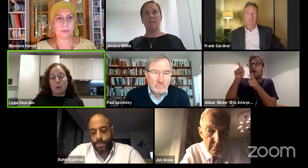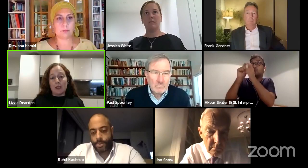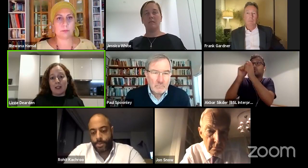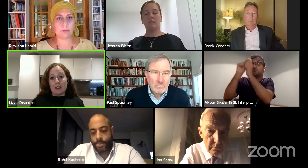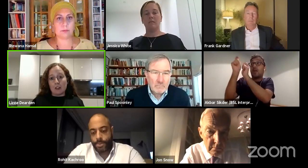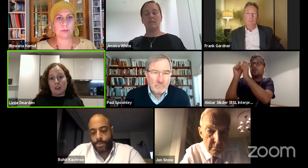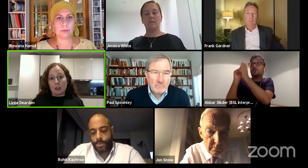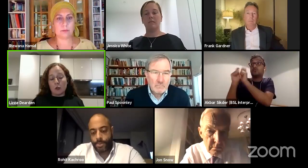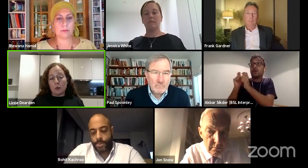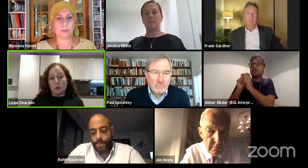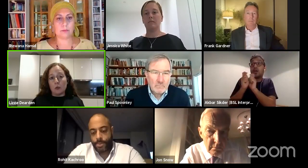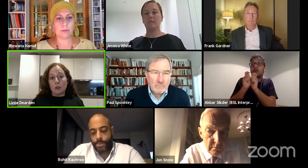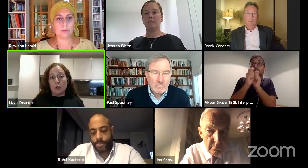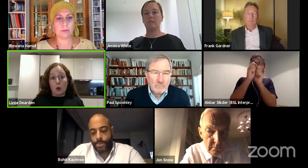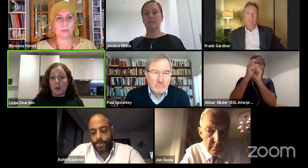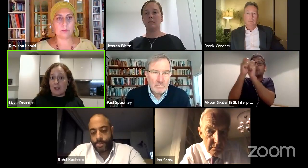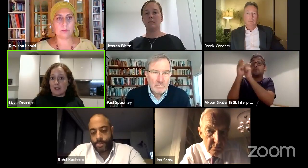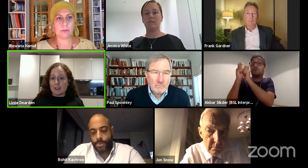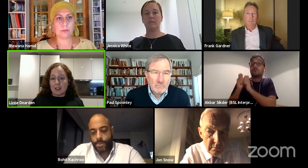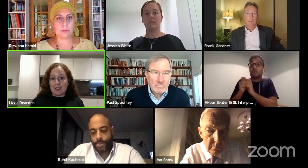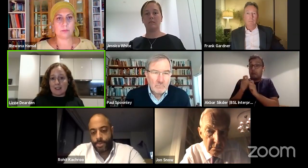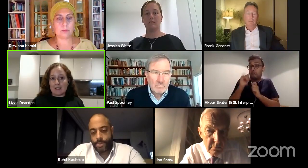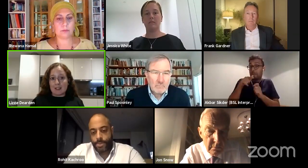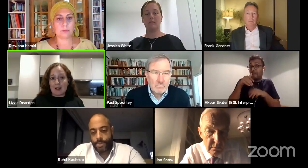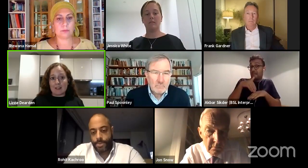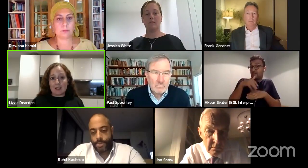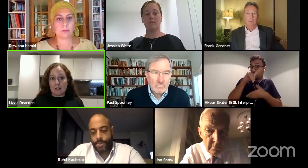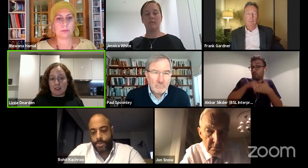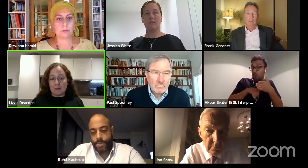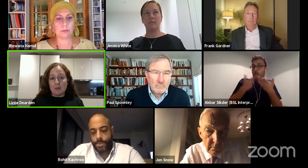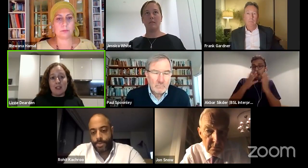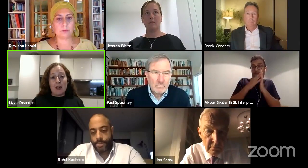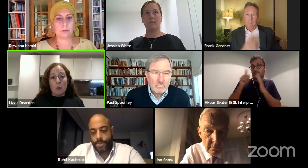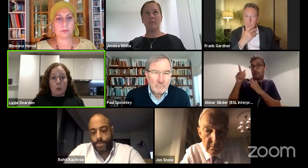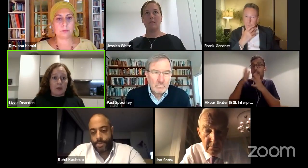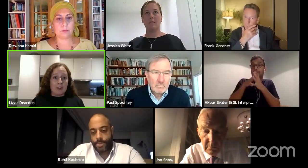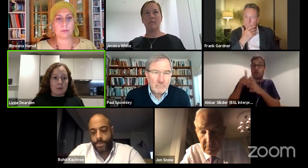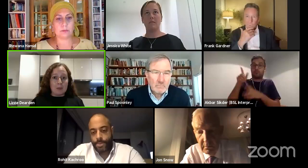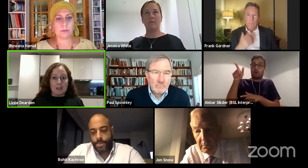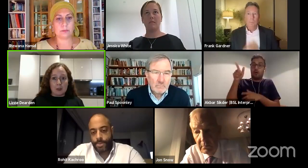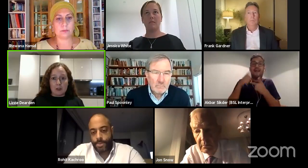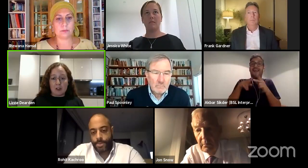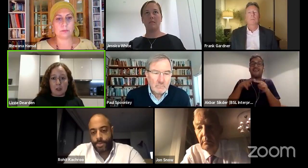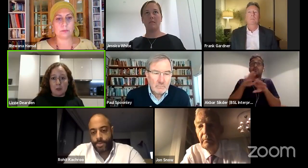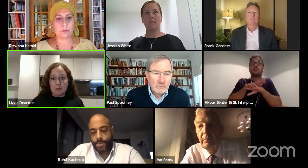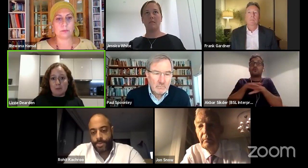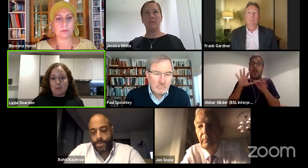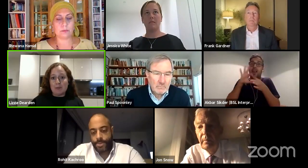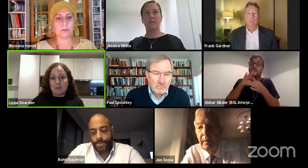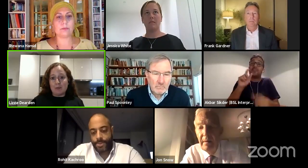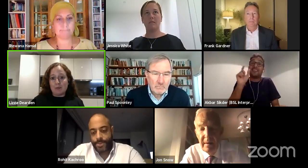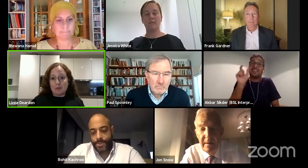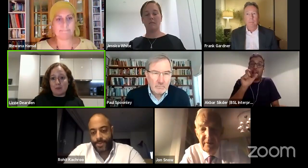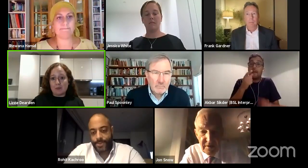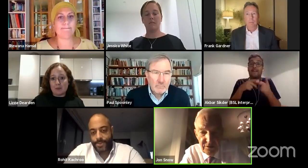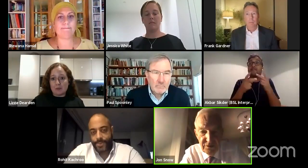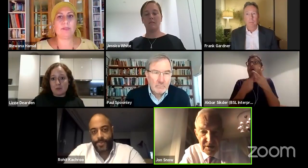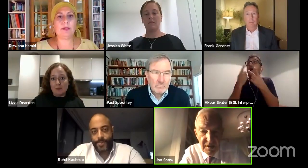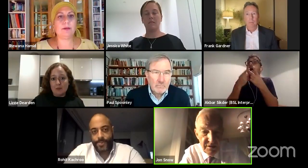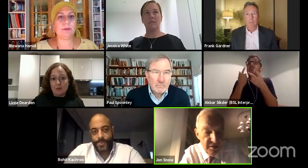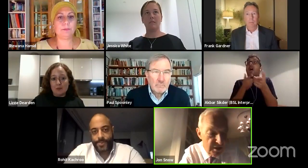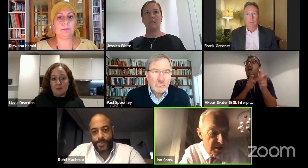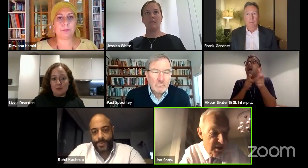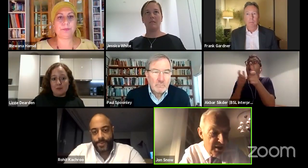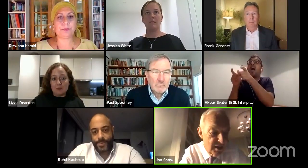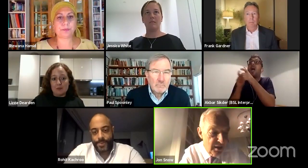were more willing to call non-ISIS related attacks terrorism, whether the media would follow. Very